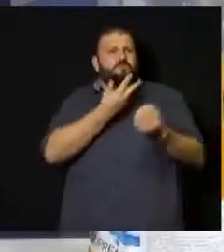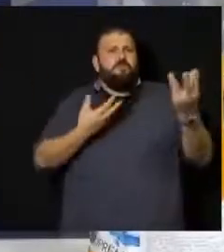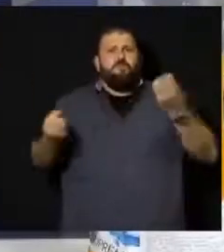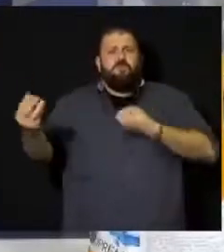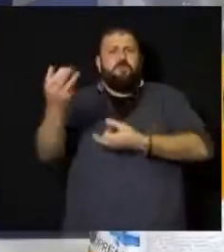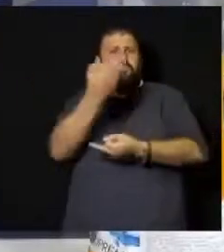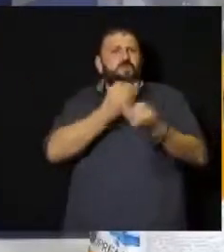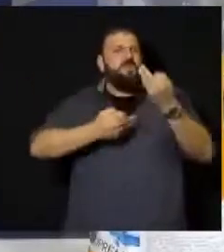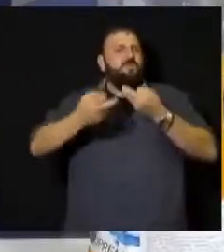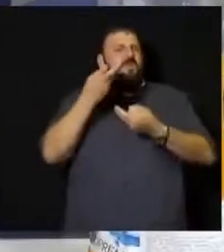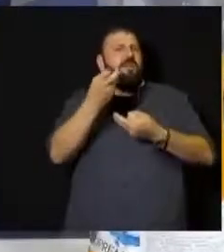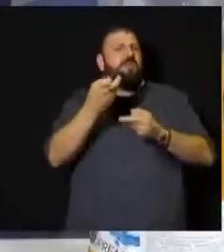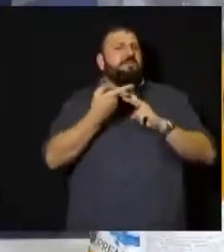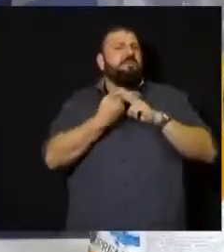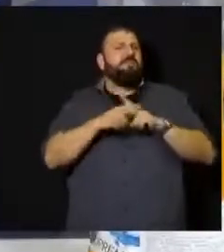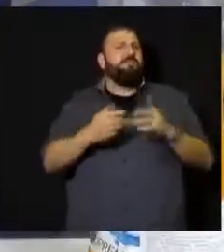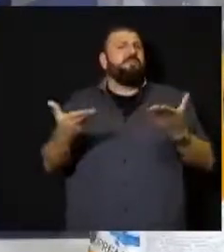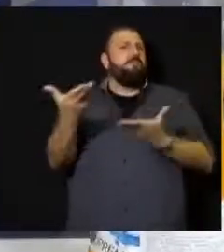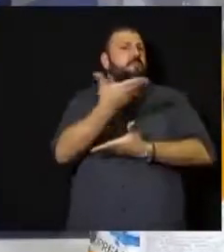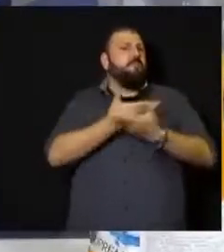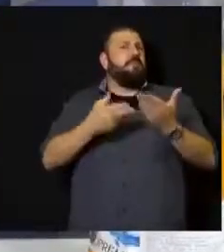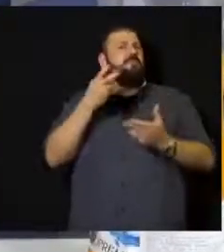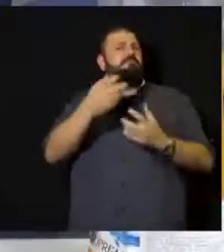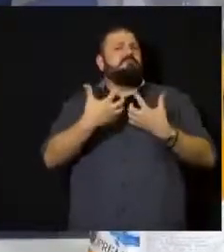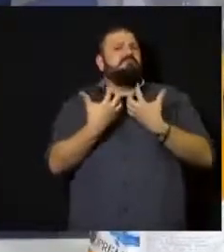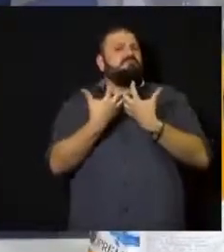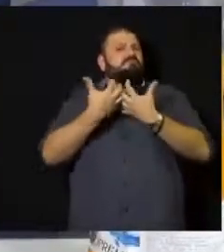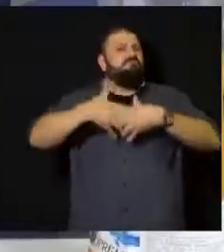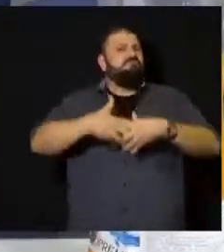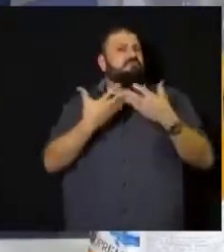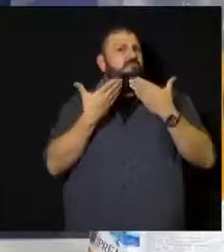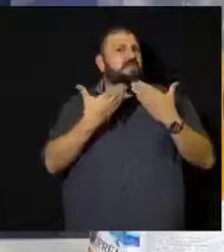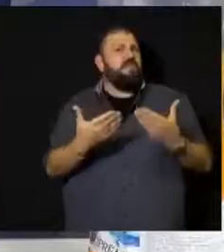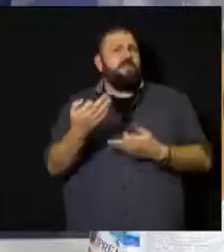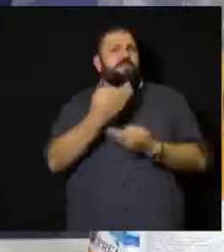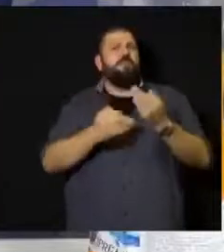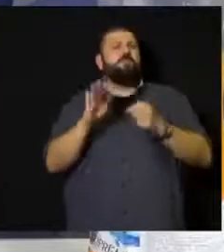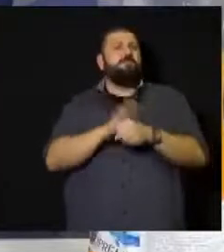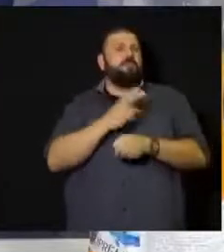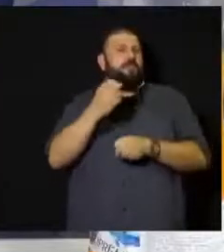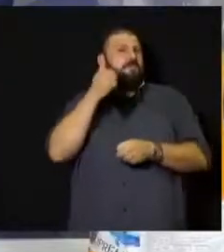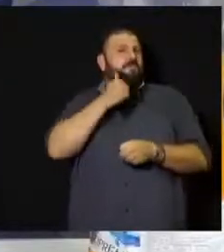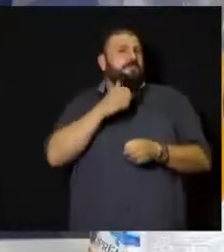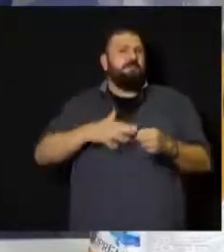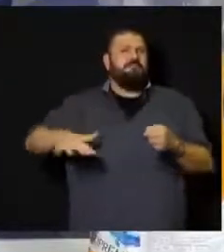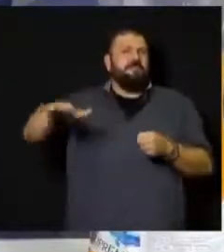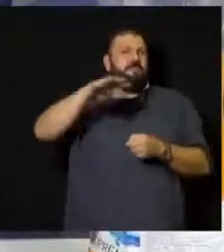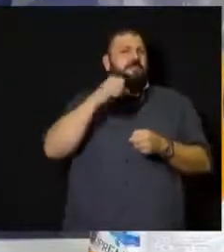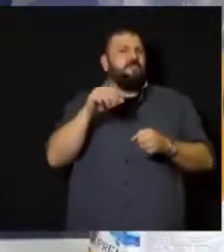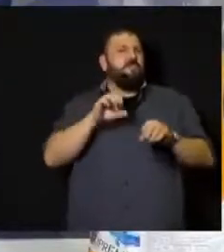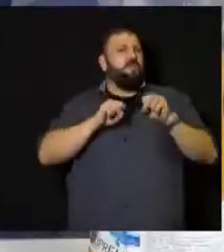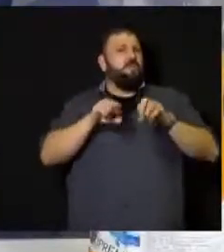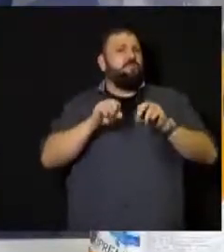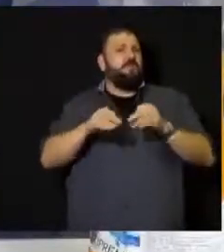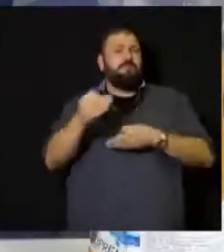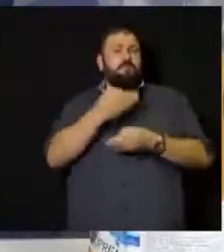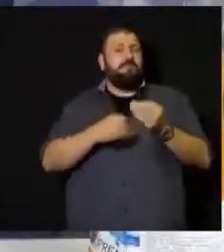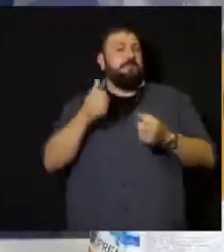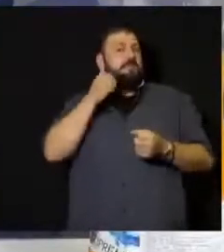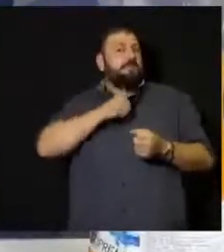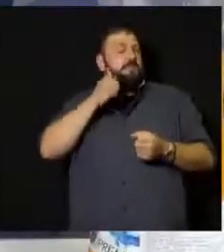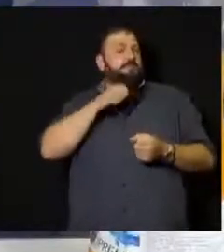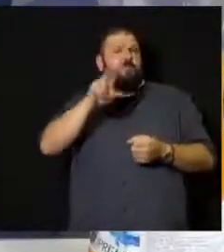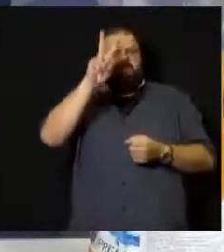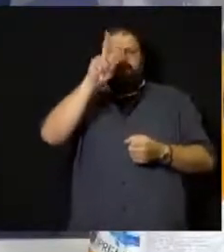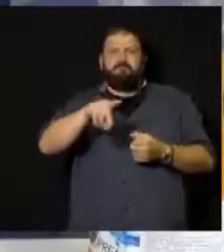of ideas and ideas that you have, we can share them. And so we have fused all the offices. We fused them in